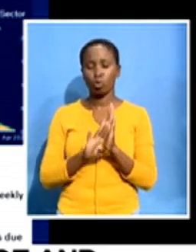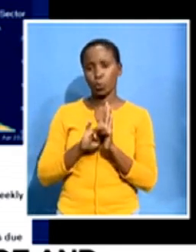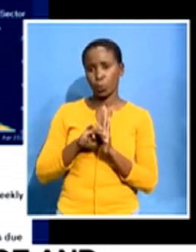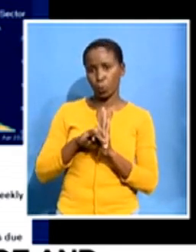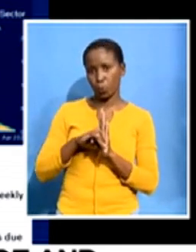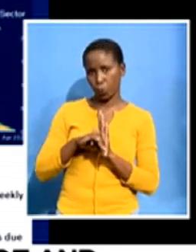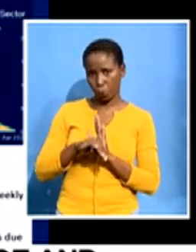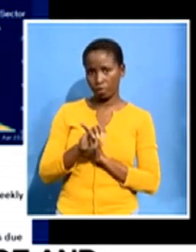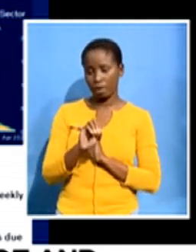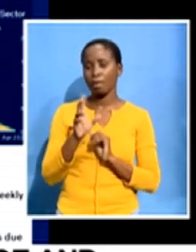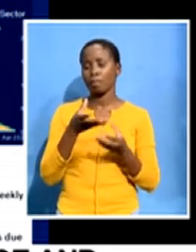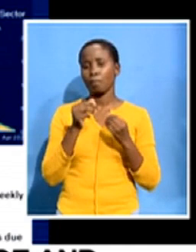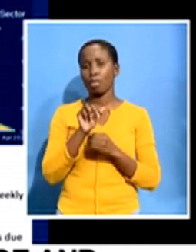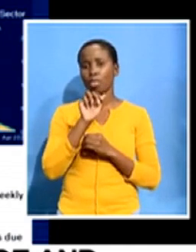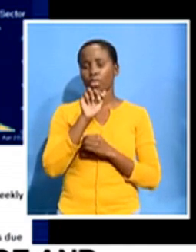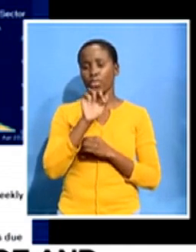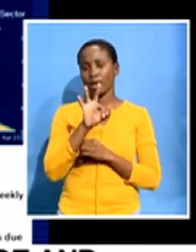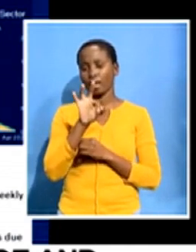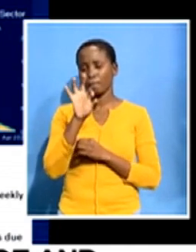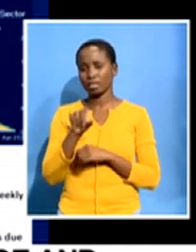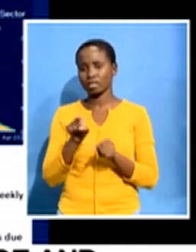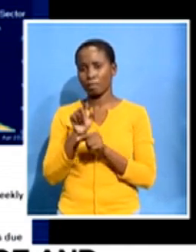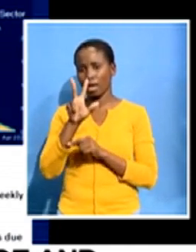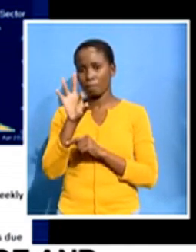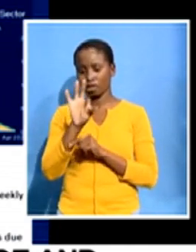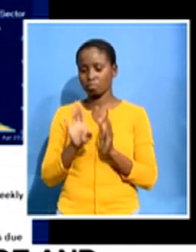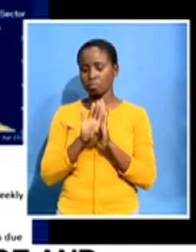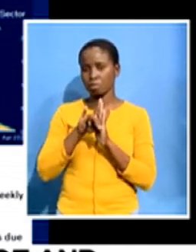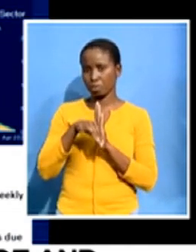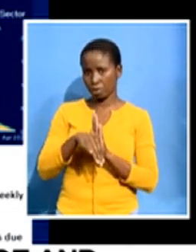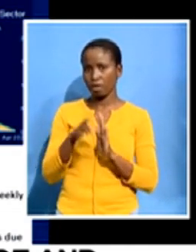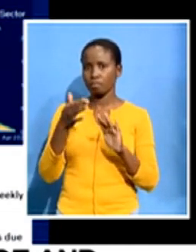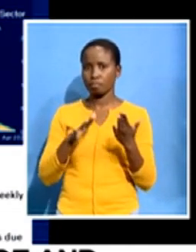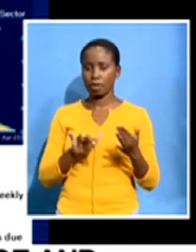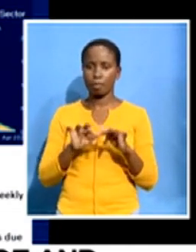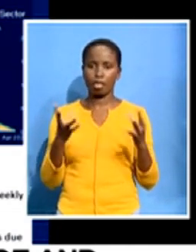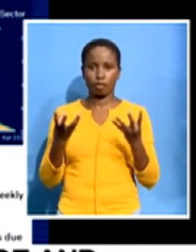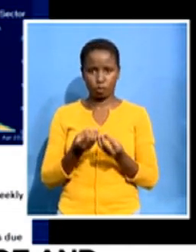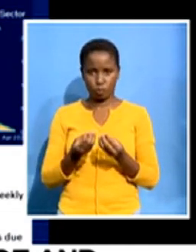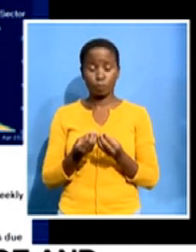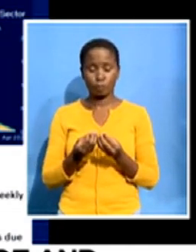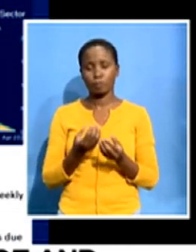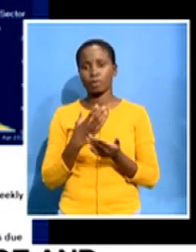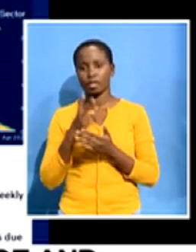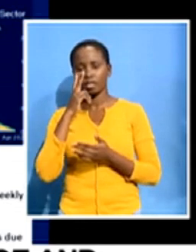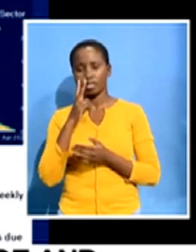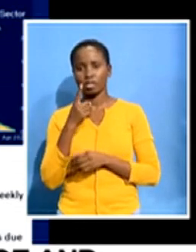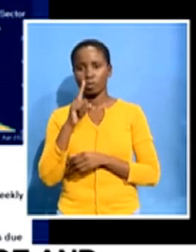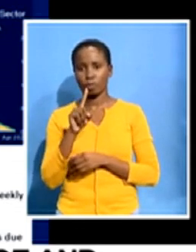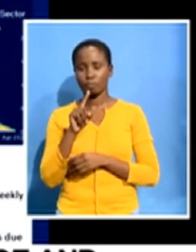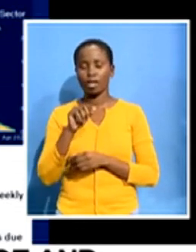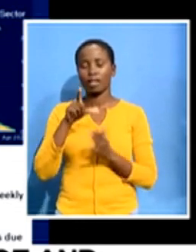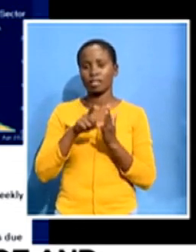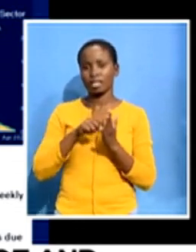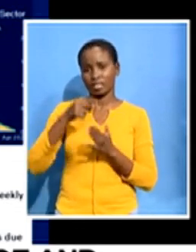decrease on admissions and deaths. If you take the 7-day average on the 2nd of April, we had 30 new admissions and